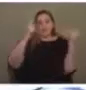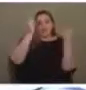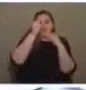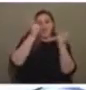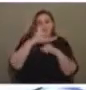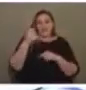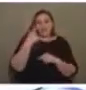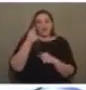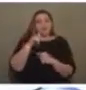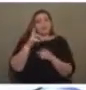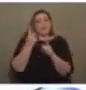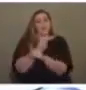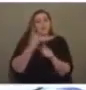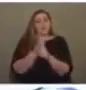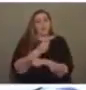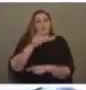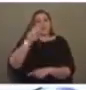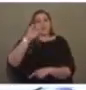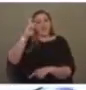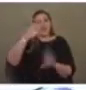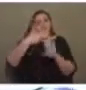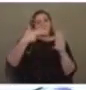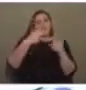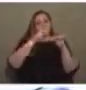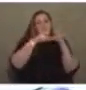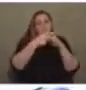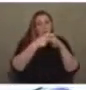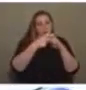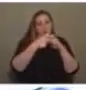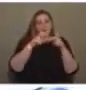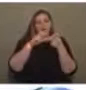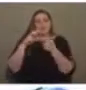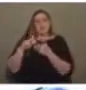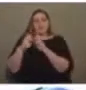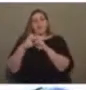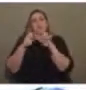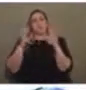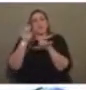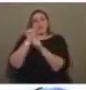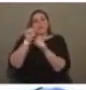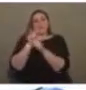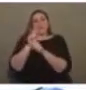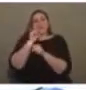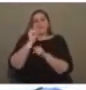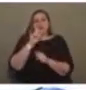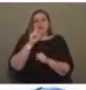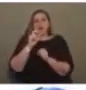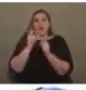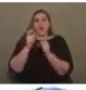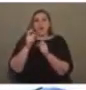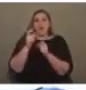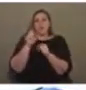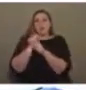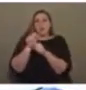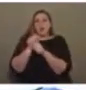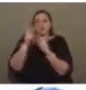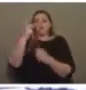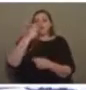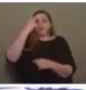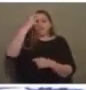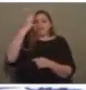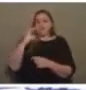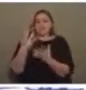diagnosis of the problem is that Puerto Rico's problem in terms of the labor market and the labor force is not Puerto Ricans' desire to work. Well,